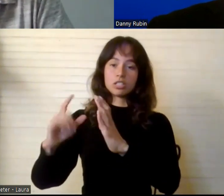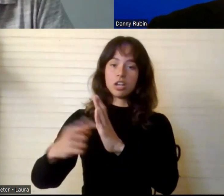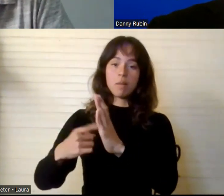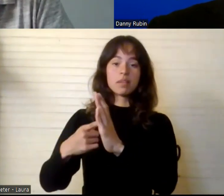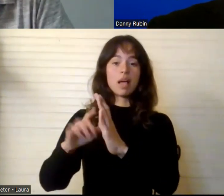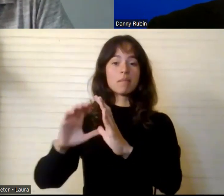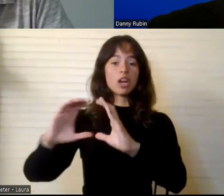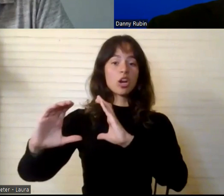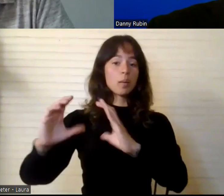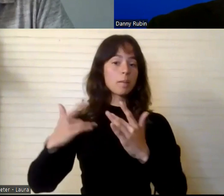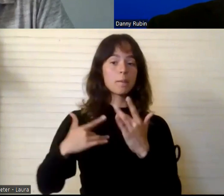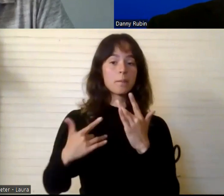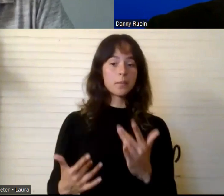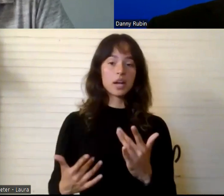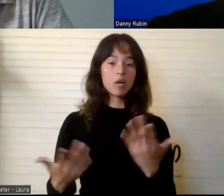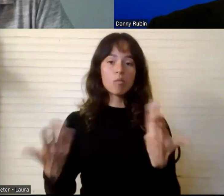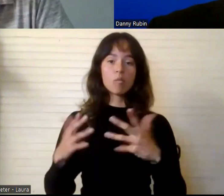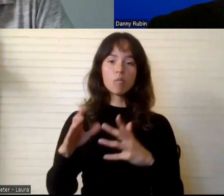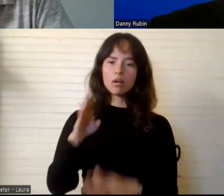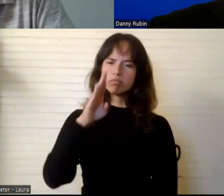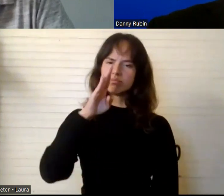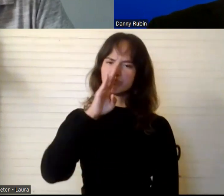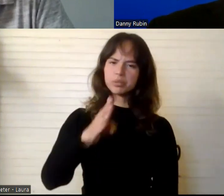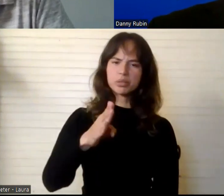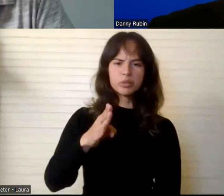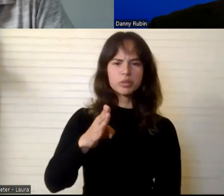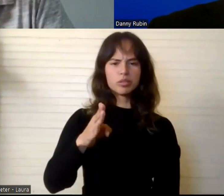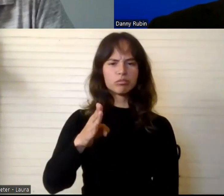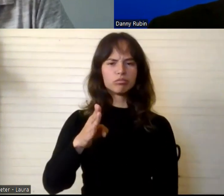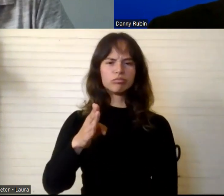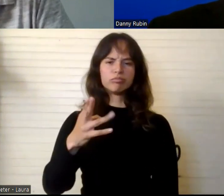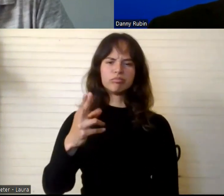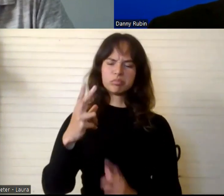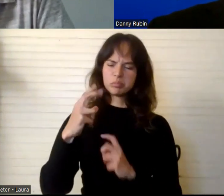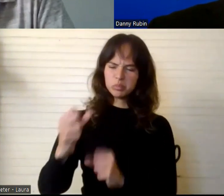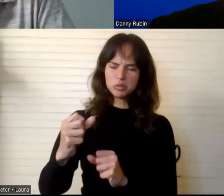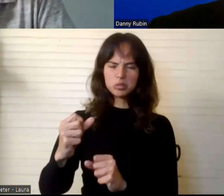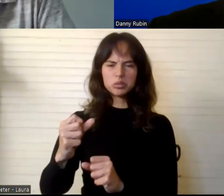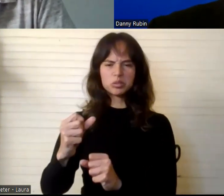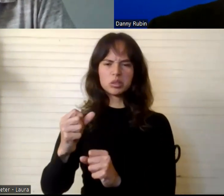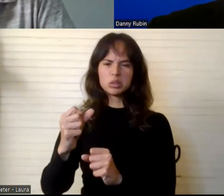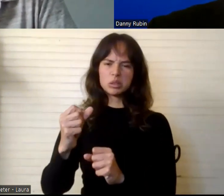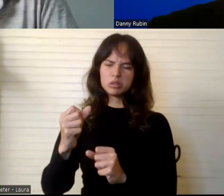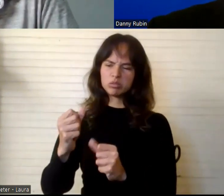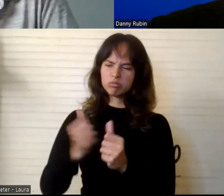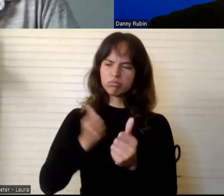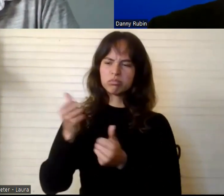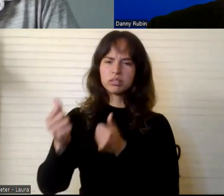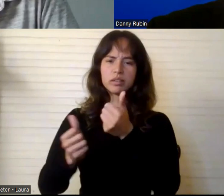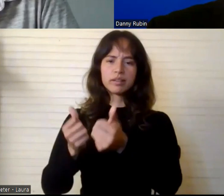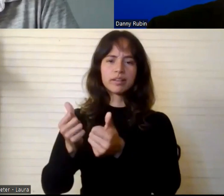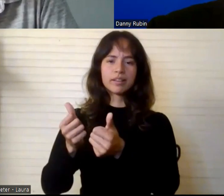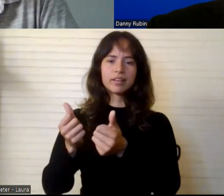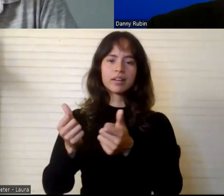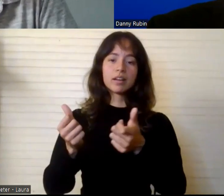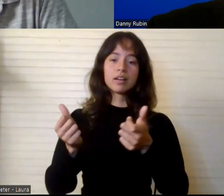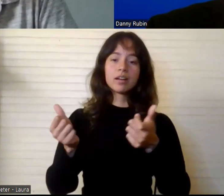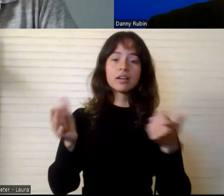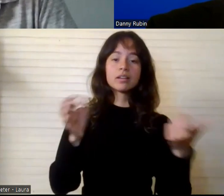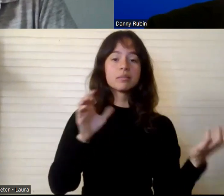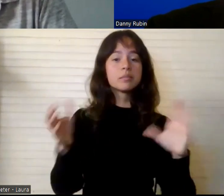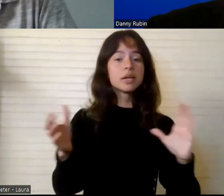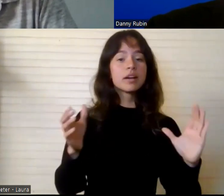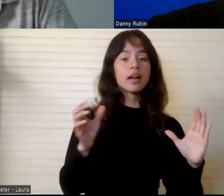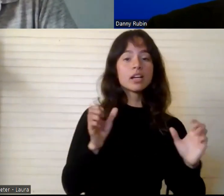very direct. I think most clients understand that they're not talking to someone who's well versed in like customer service or customer